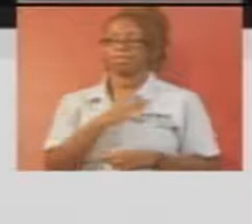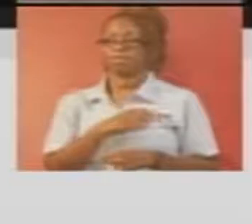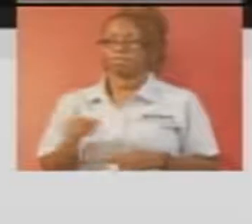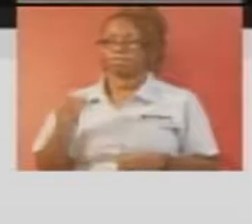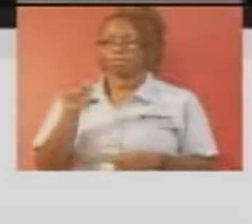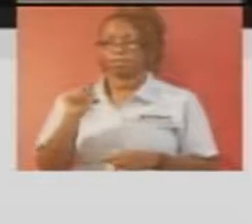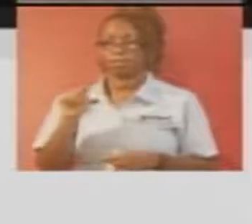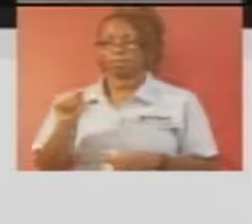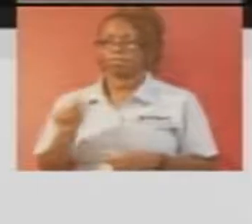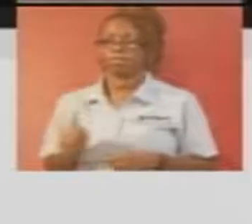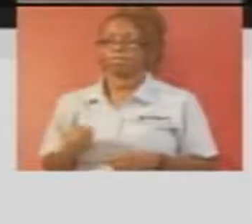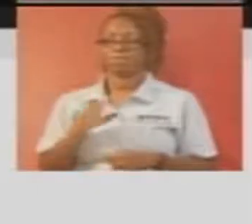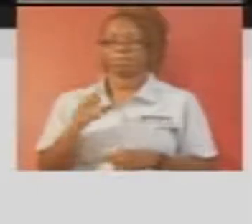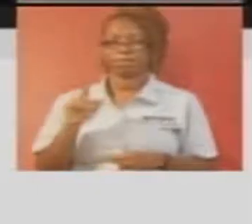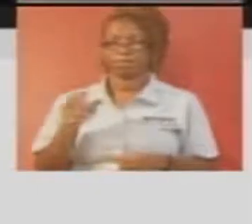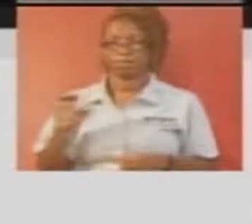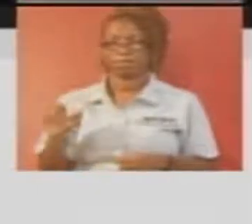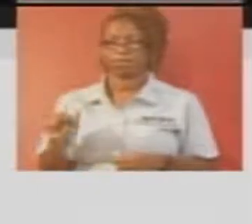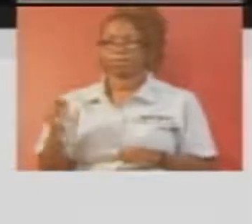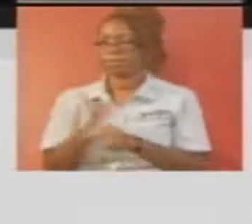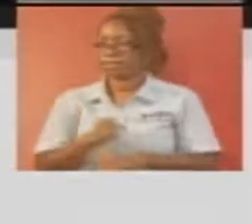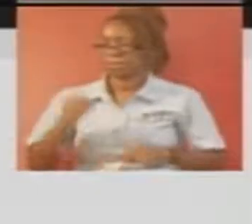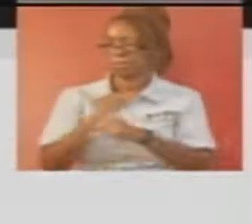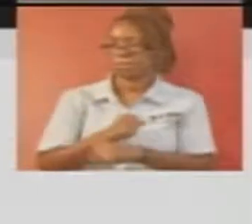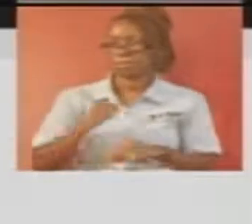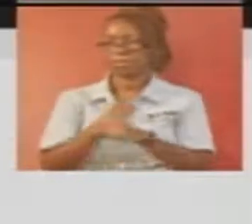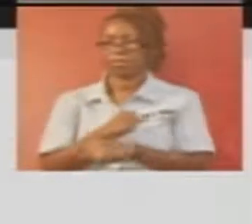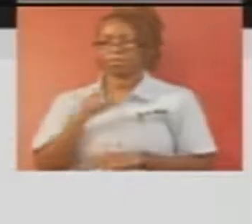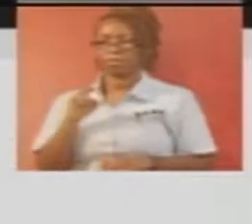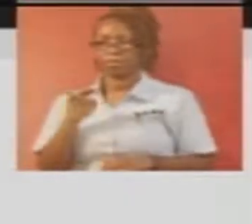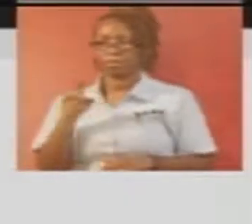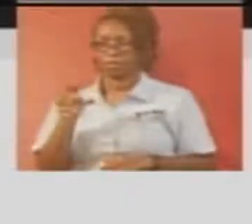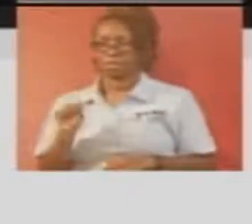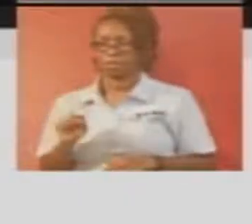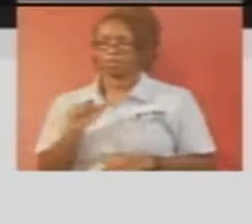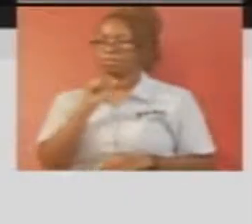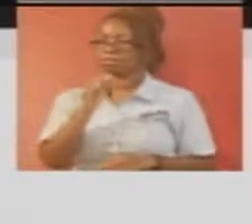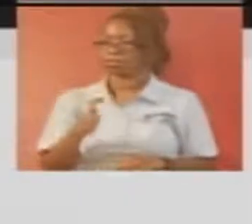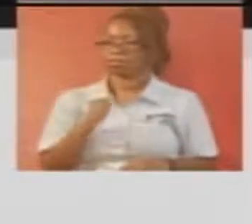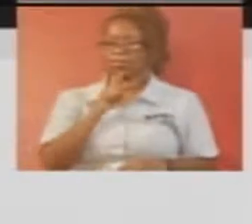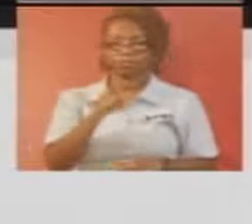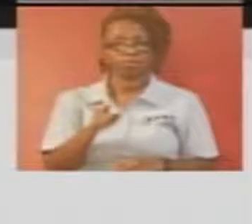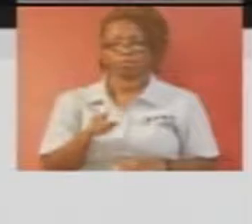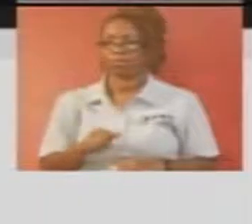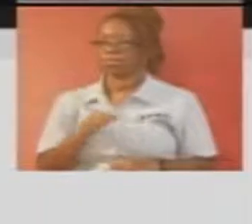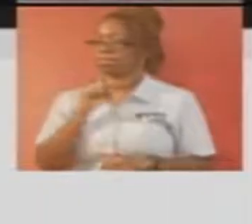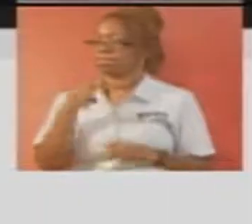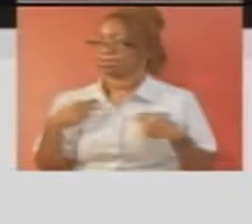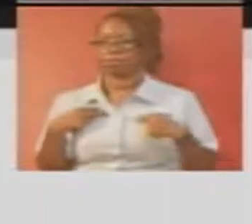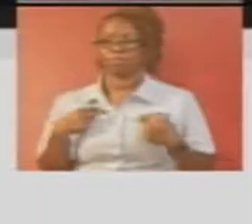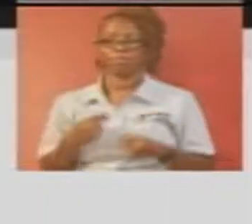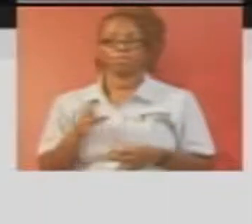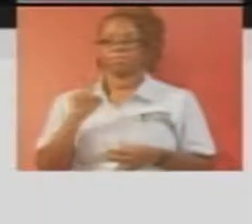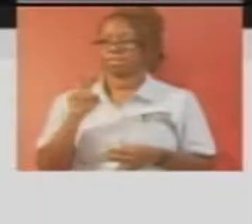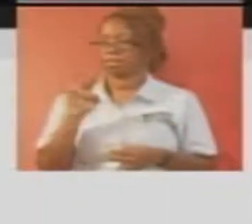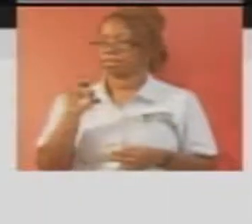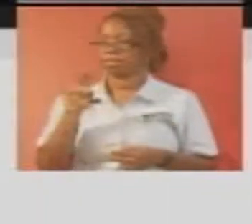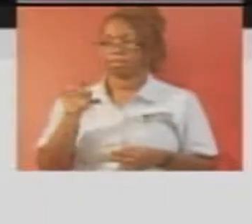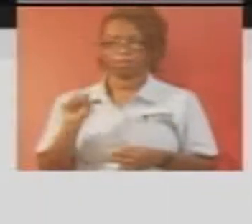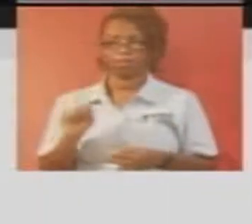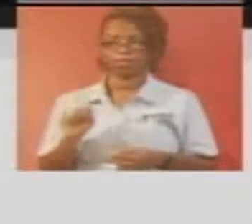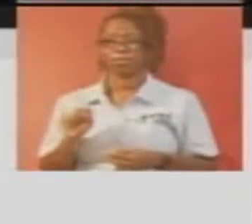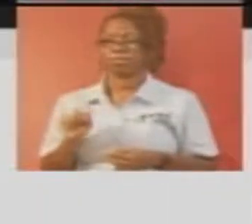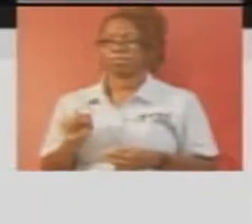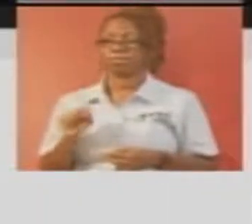is illustrating a type of vaccine where you use a whole virus which contains the proteins of the target